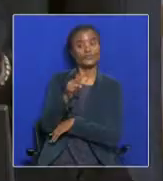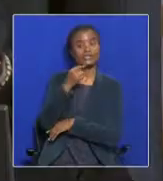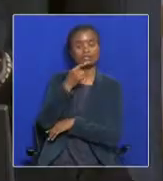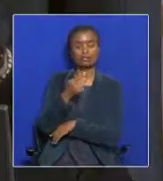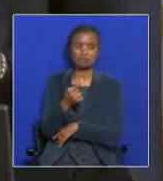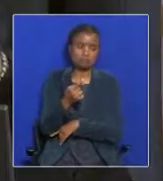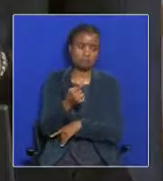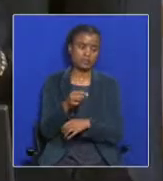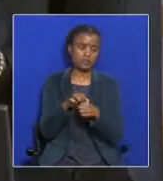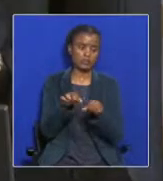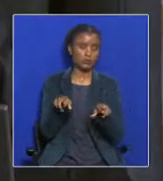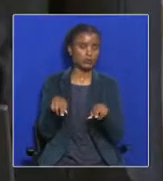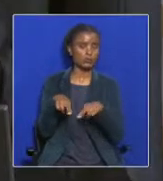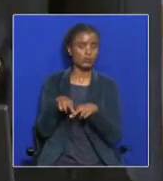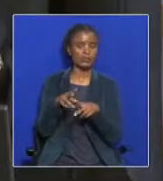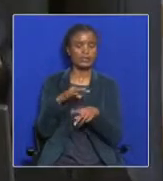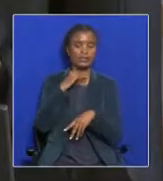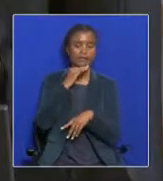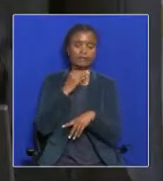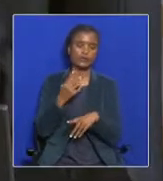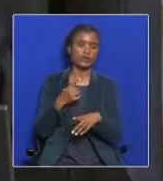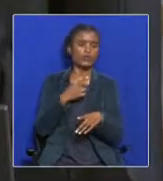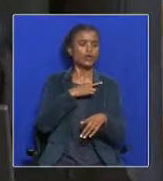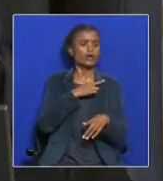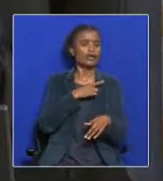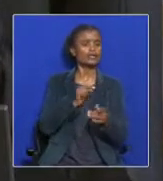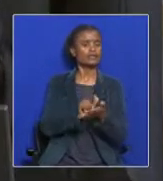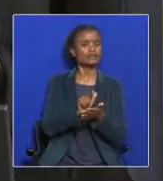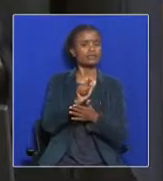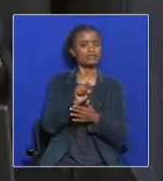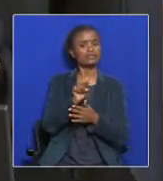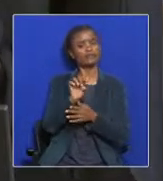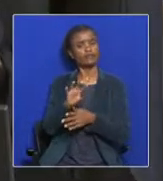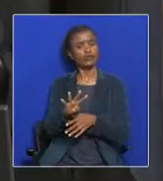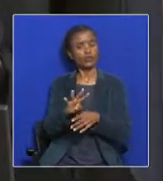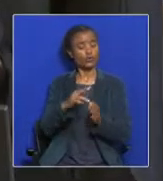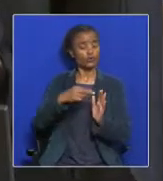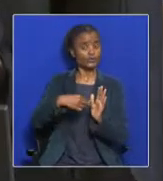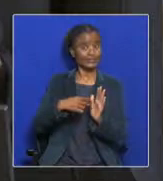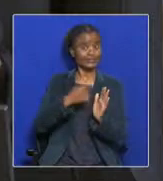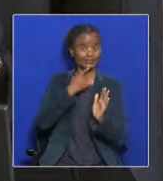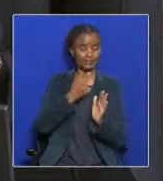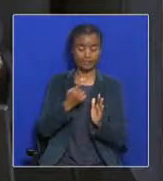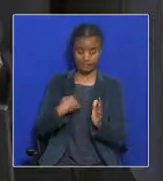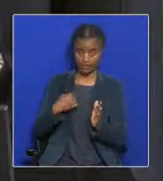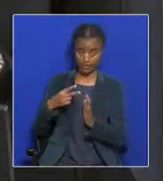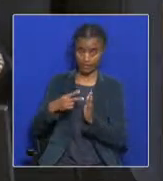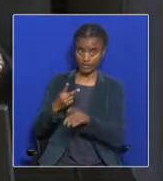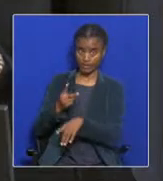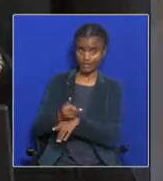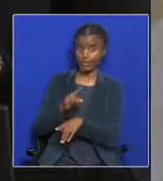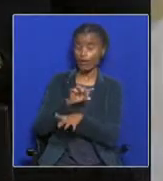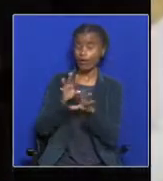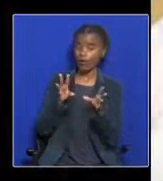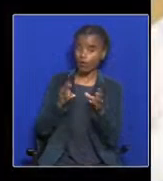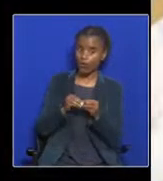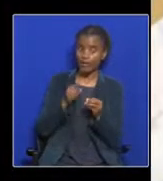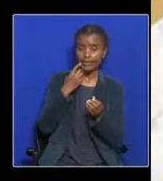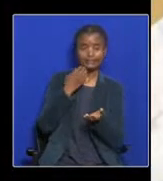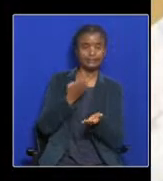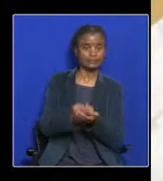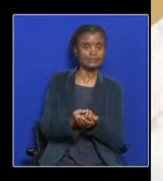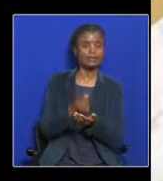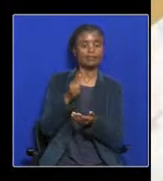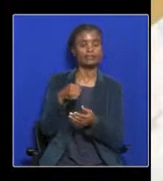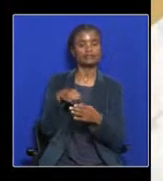with 17.4, which reads, and I'll read it again, all property and exhibits must be entered in the